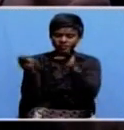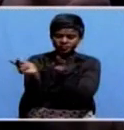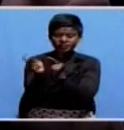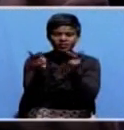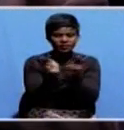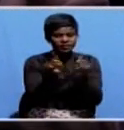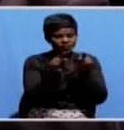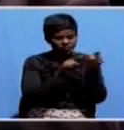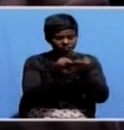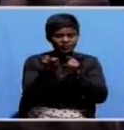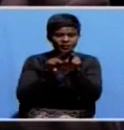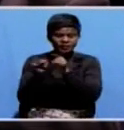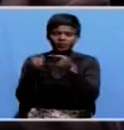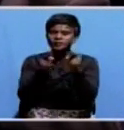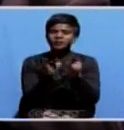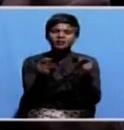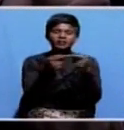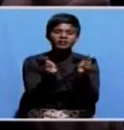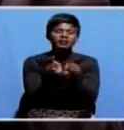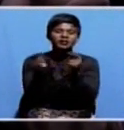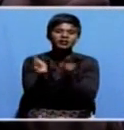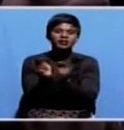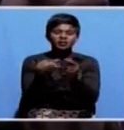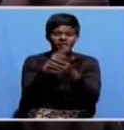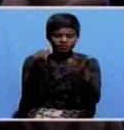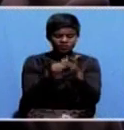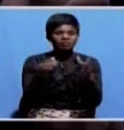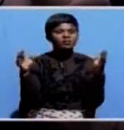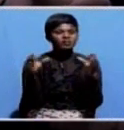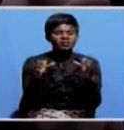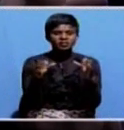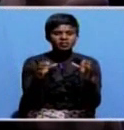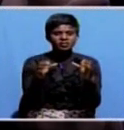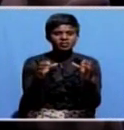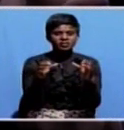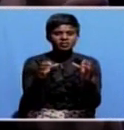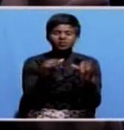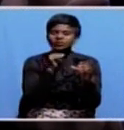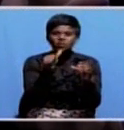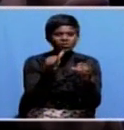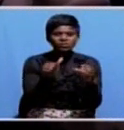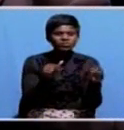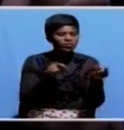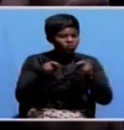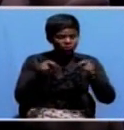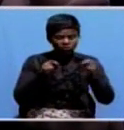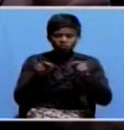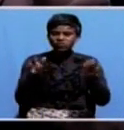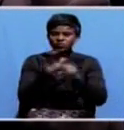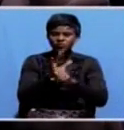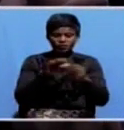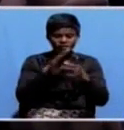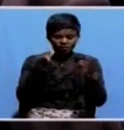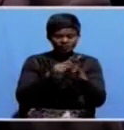contested by various people. Central Committee was no longer nominated. And the Central Committee